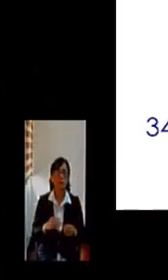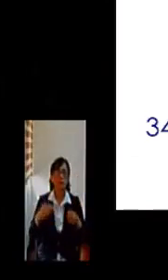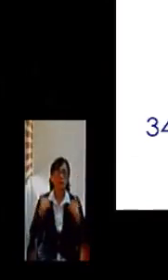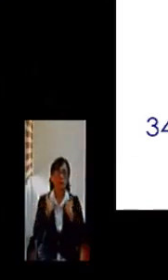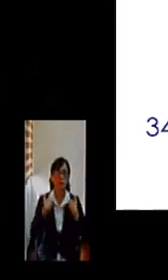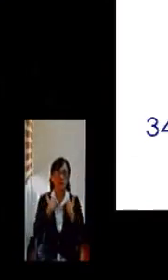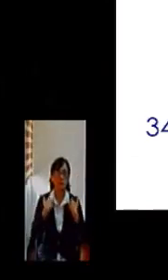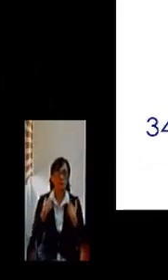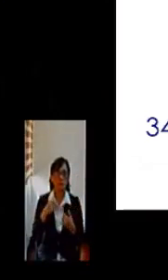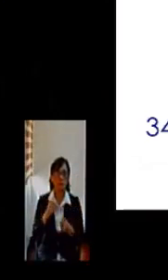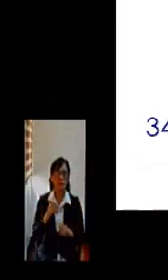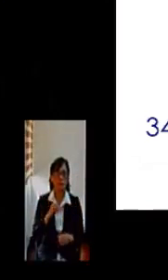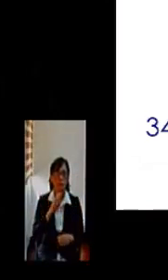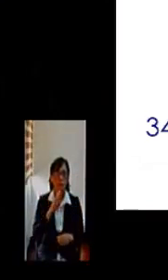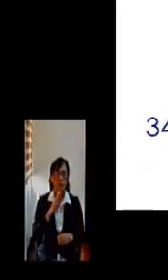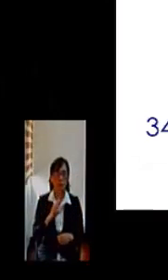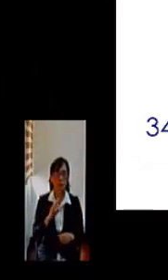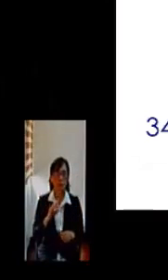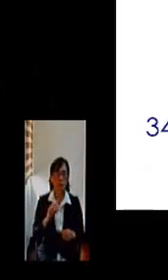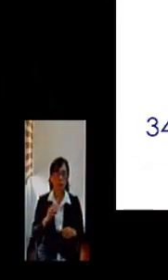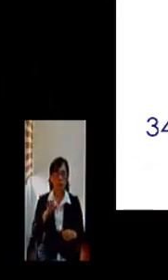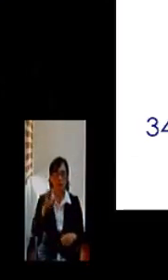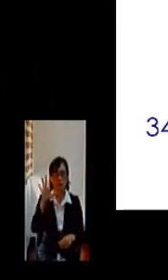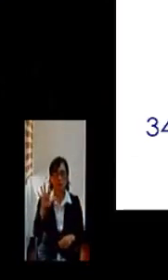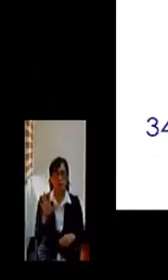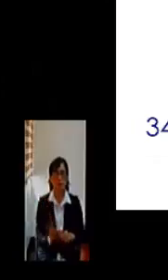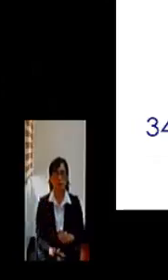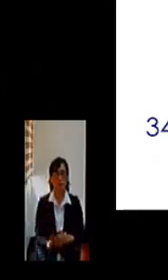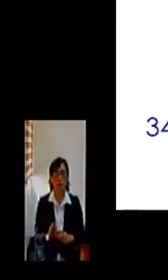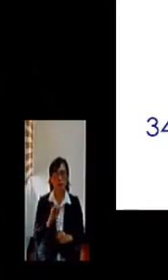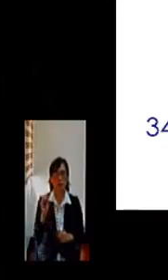critically endangered species being species that have 50% chance of